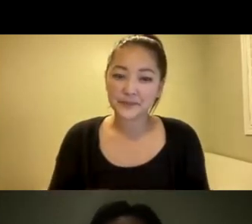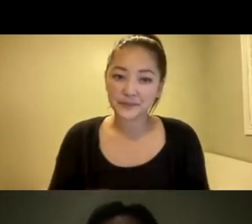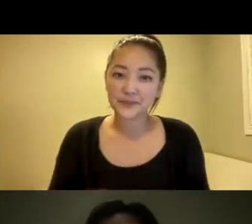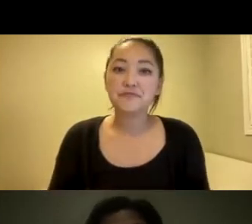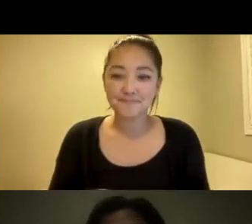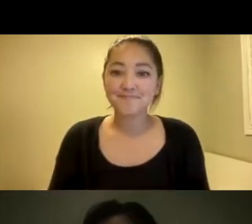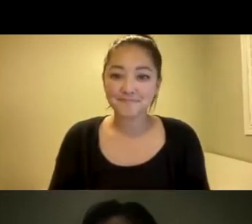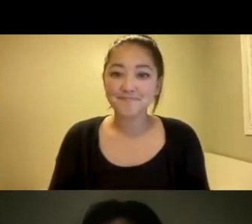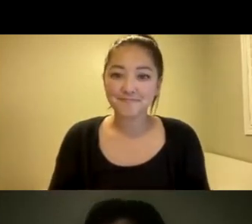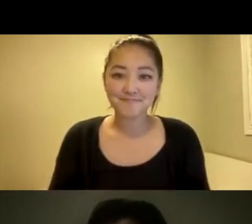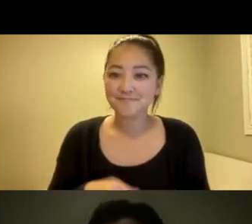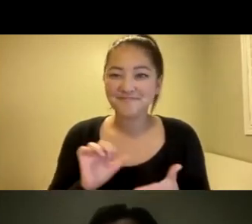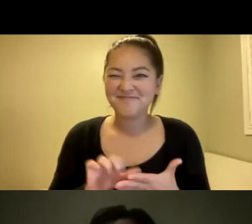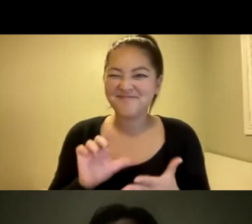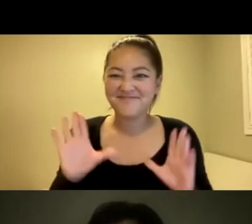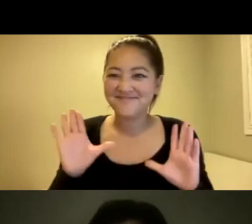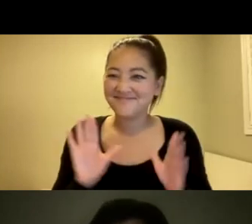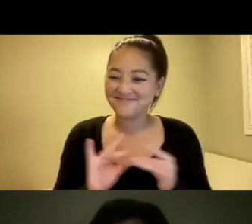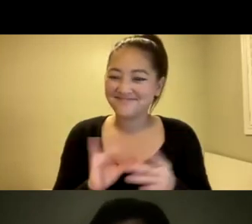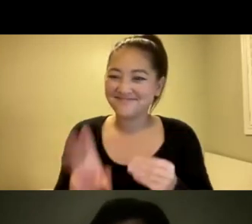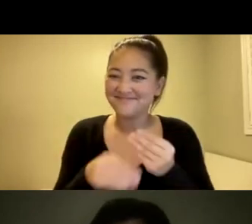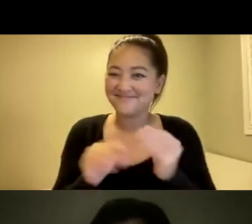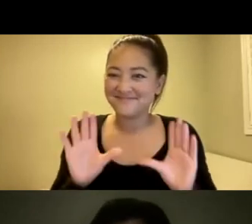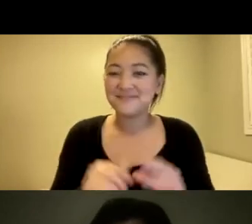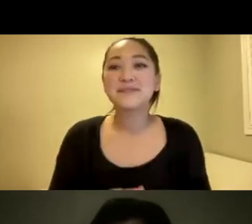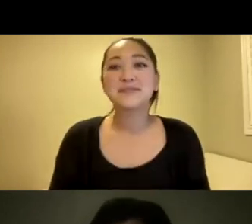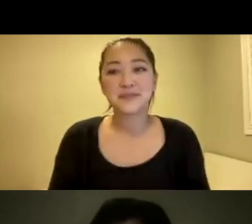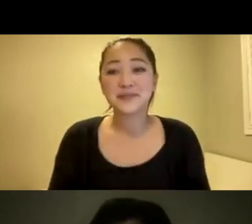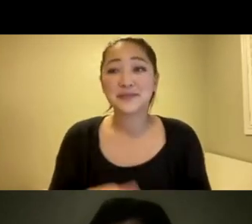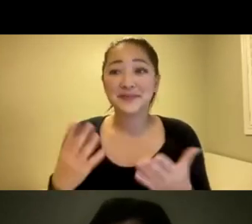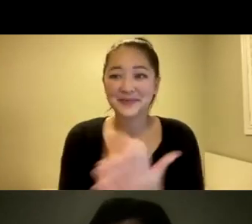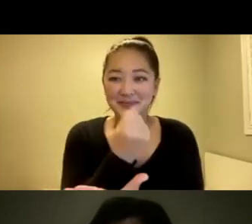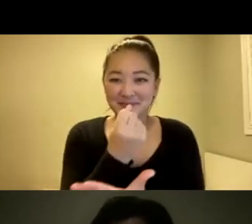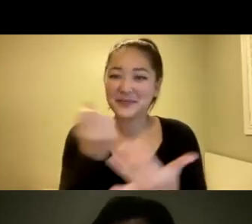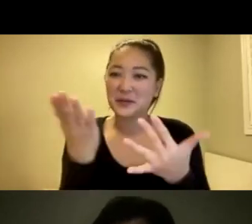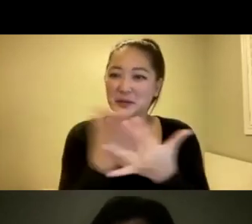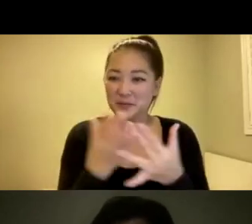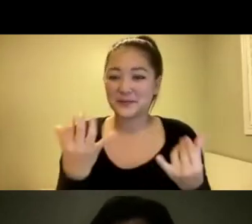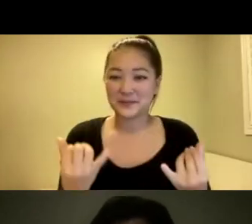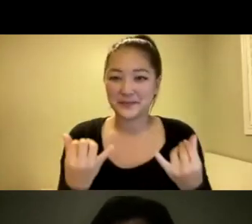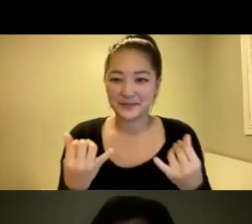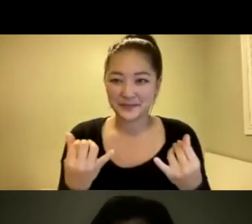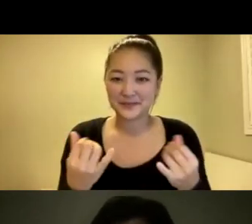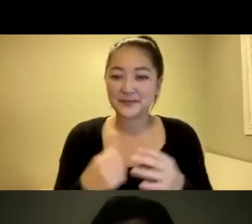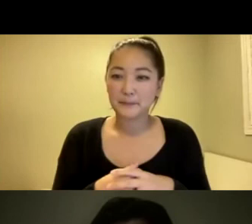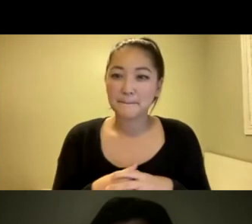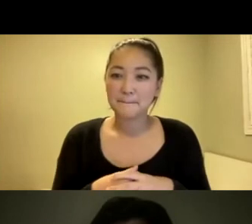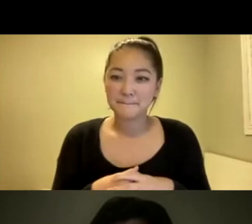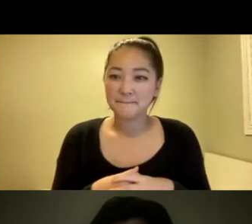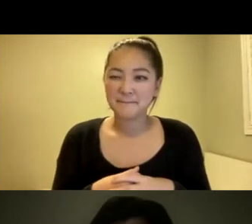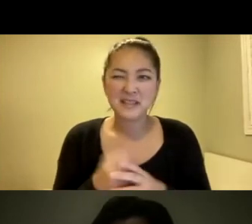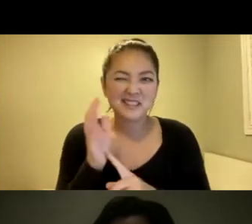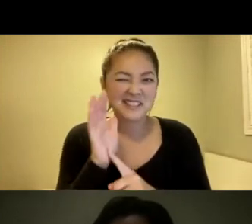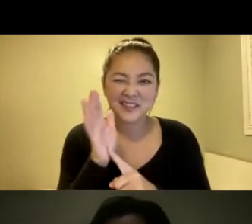yeah. That's all I wanted to say. So let's take a break here. It'll just be